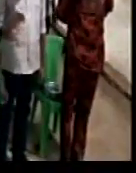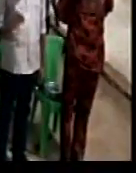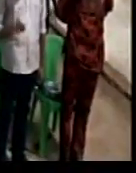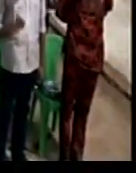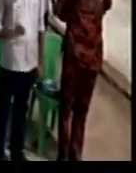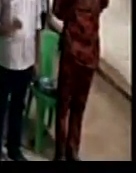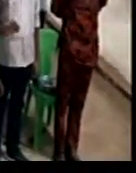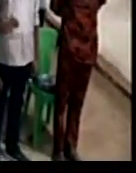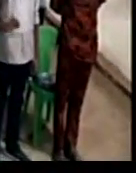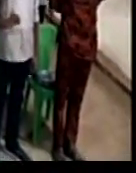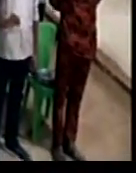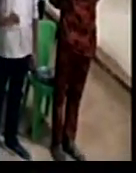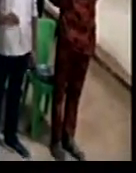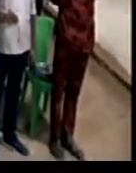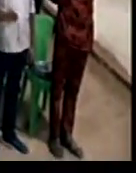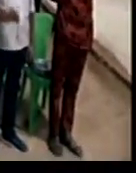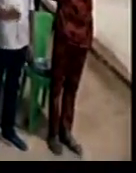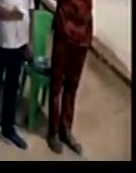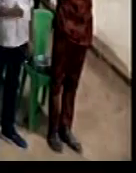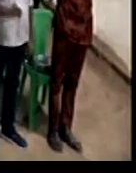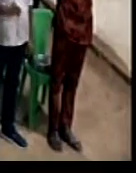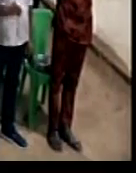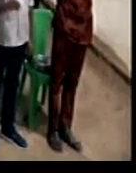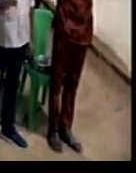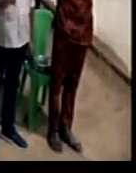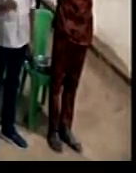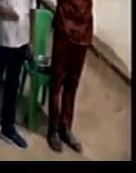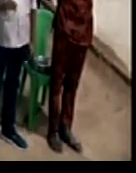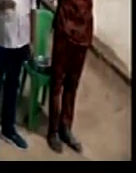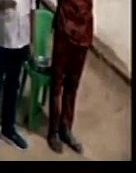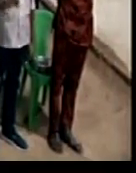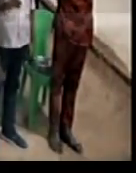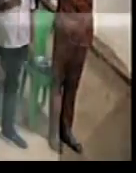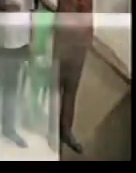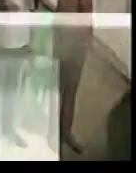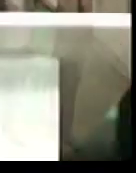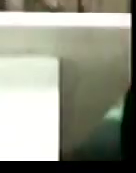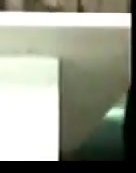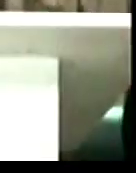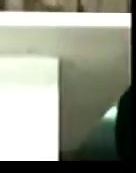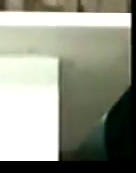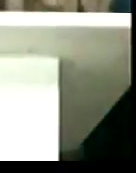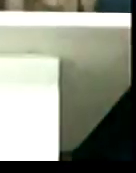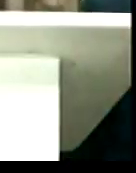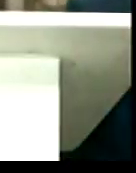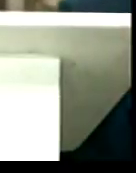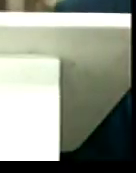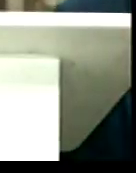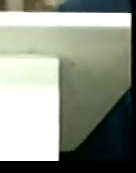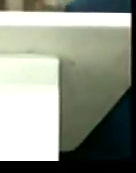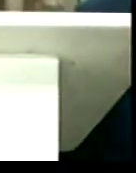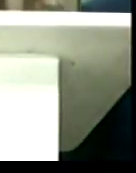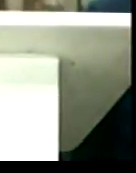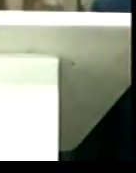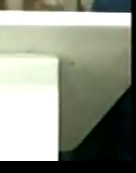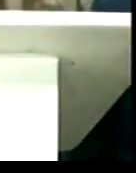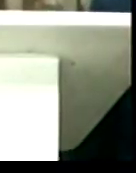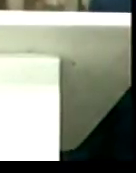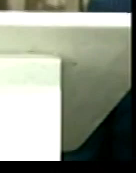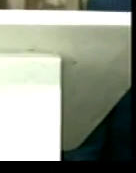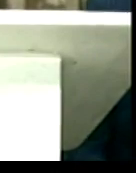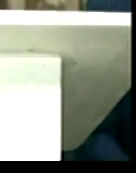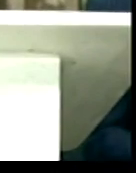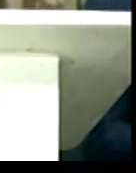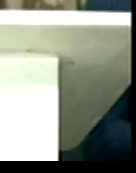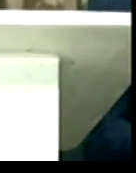people that are connected on the YouTube, over there on social medias, in all